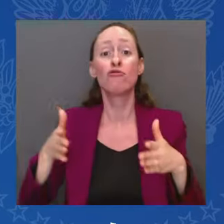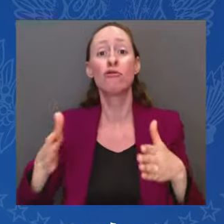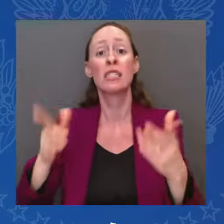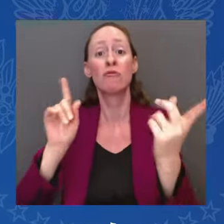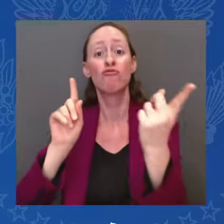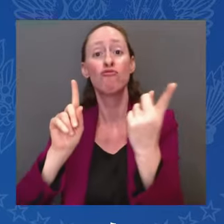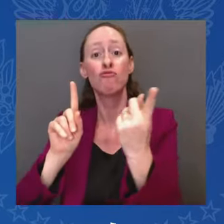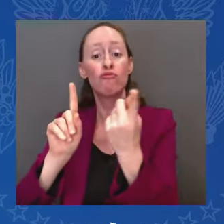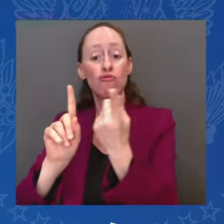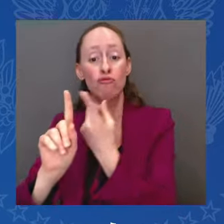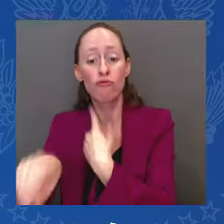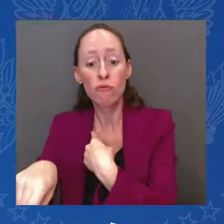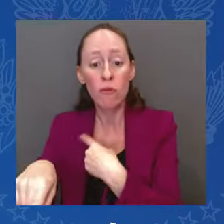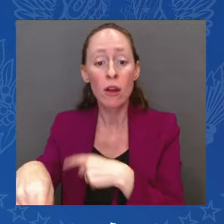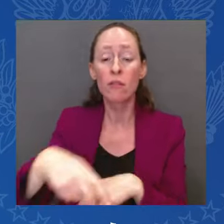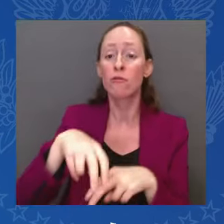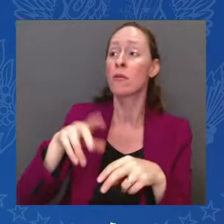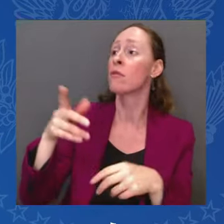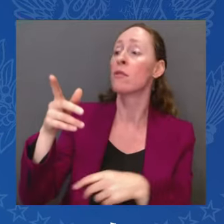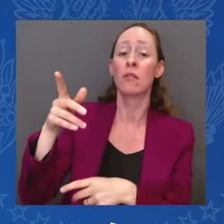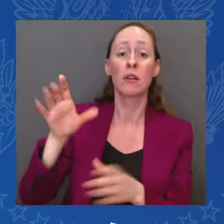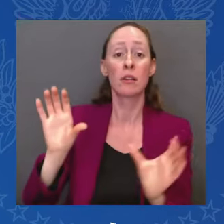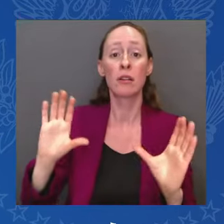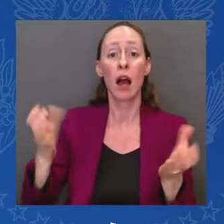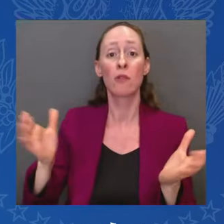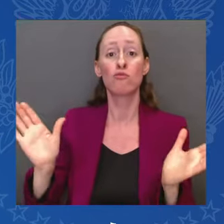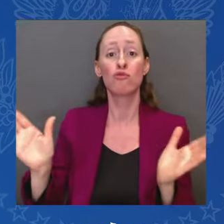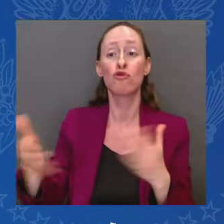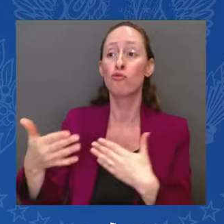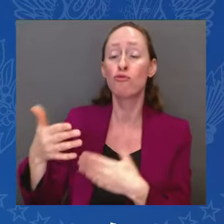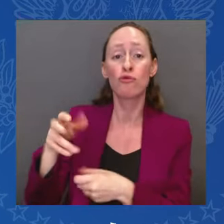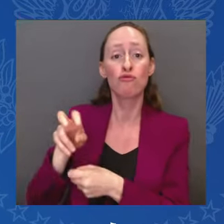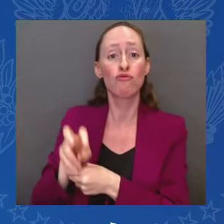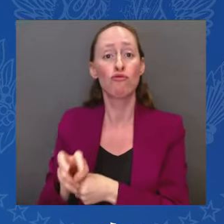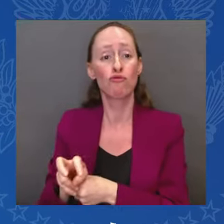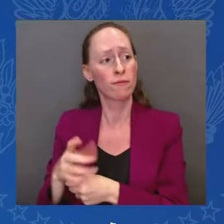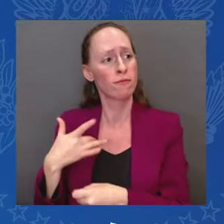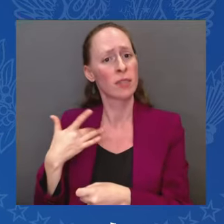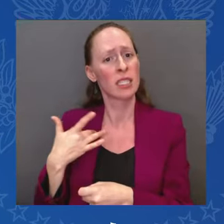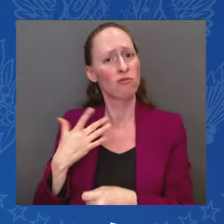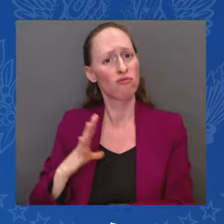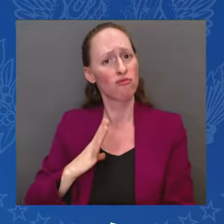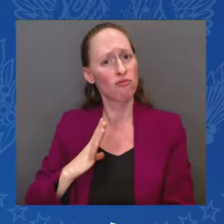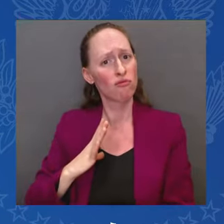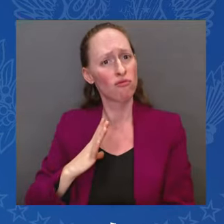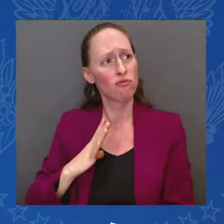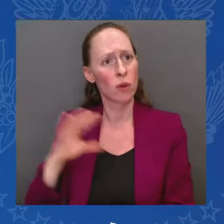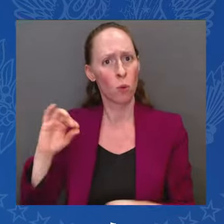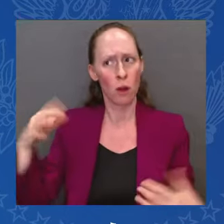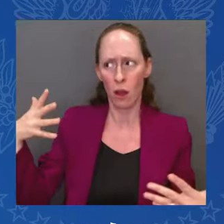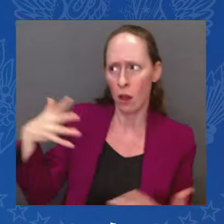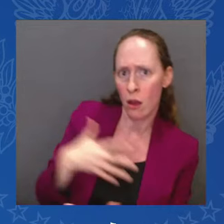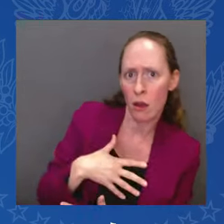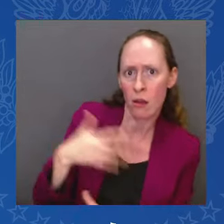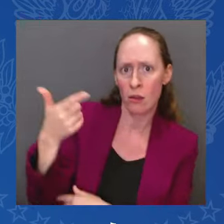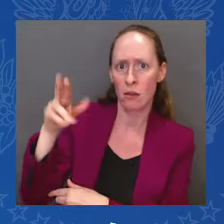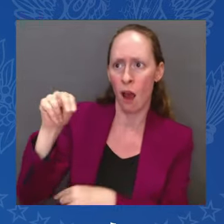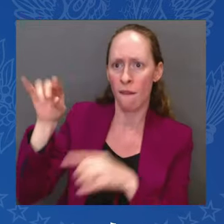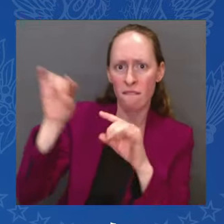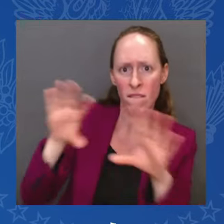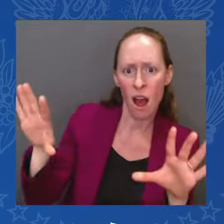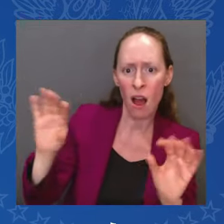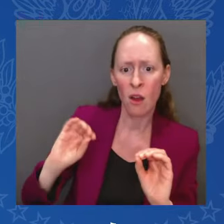classroom, and be safe from gun violence. But instead, our nation is being torn